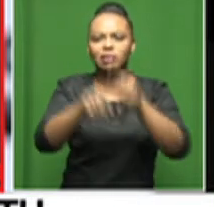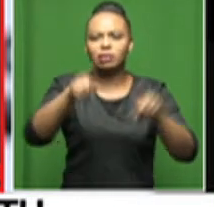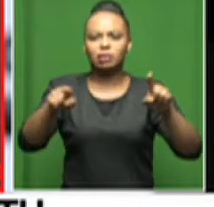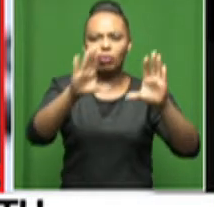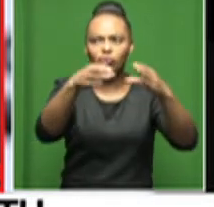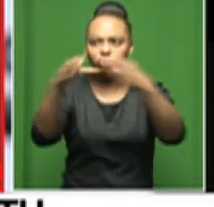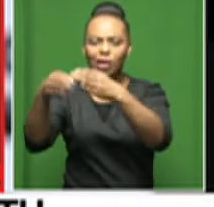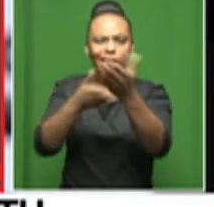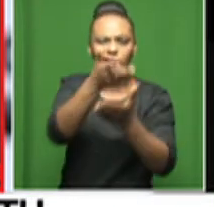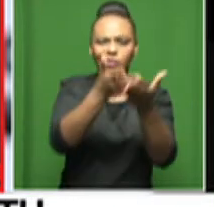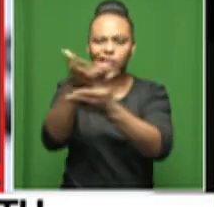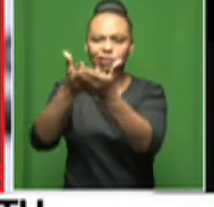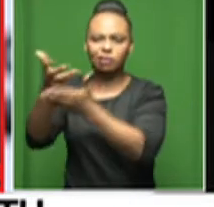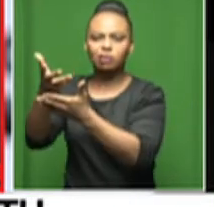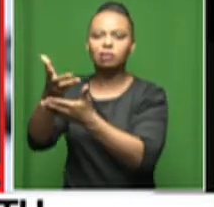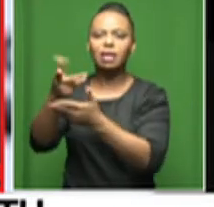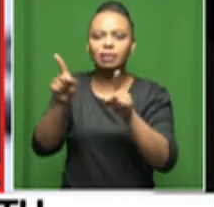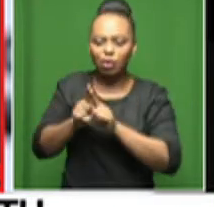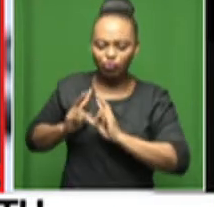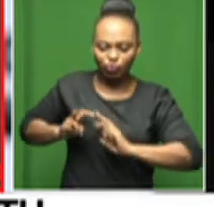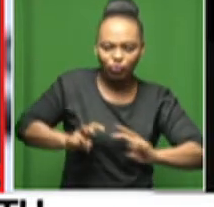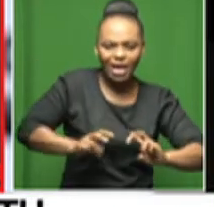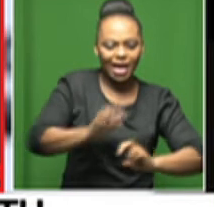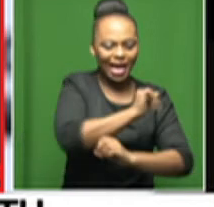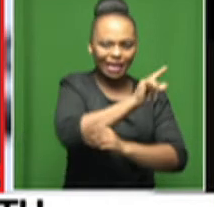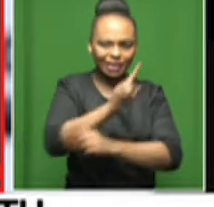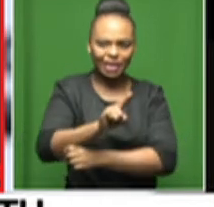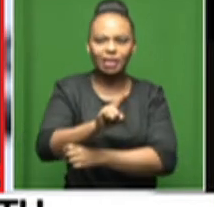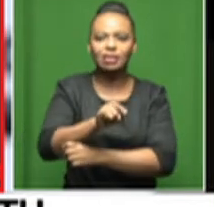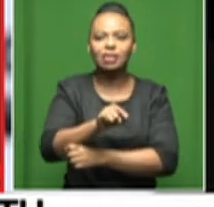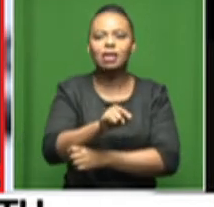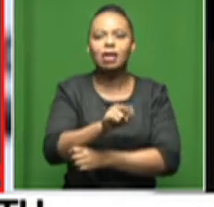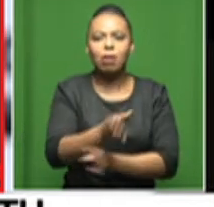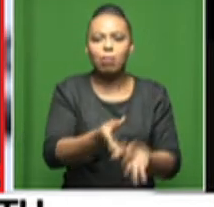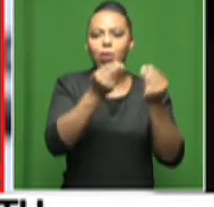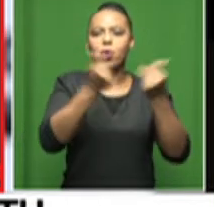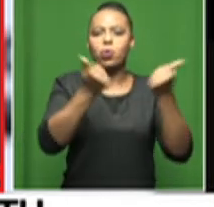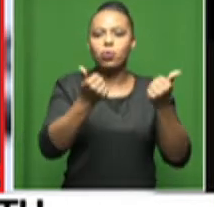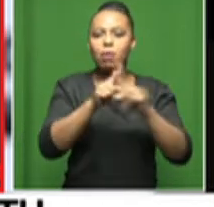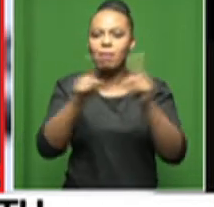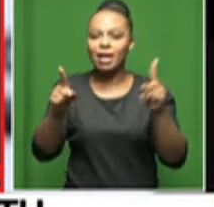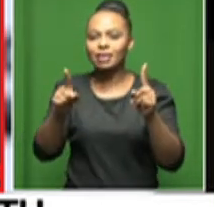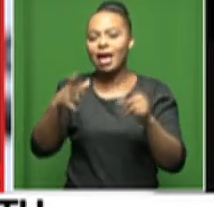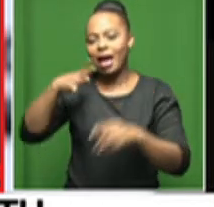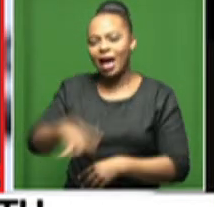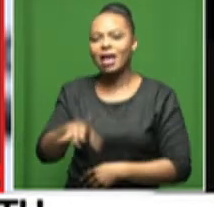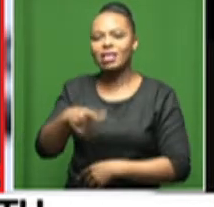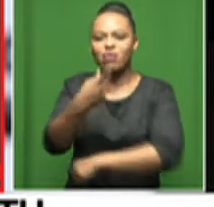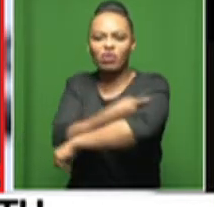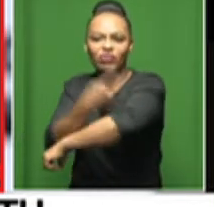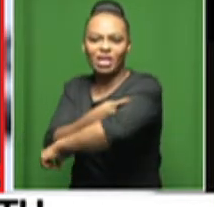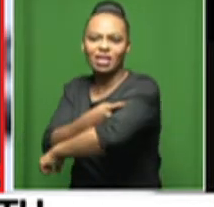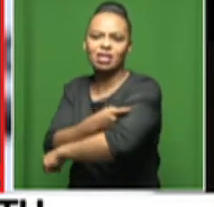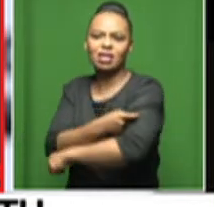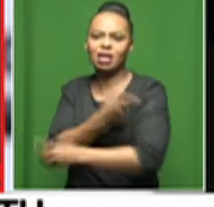results from this trial had not been concluded. They only just came out this week, which therefore means